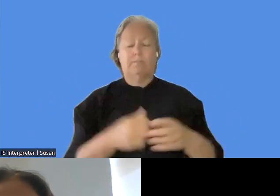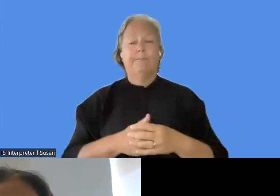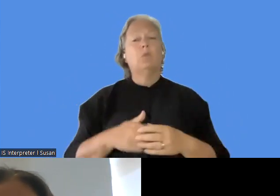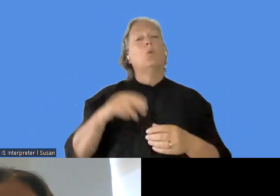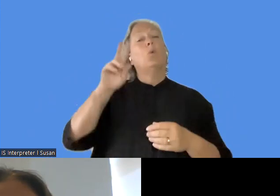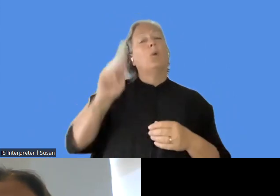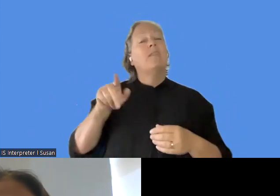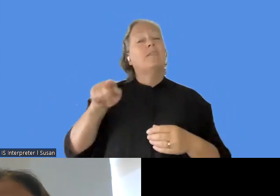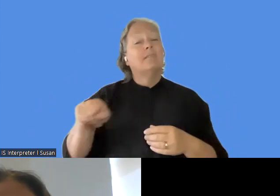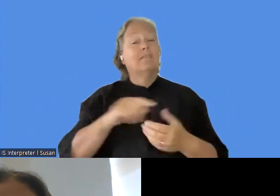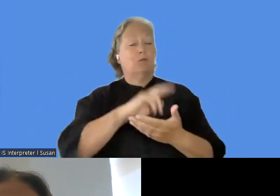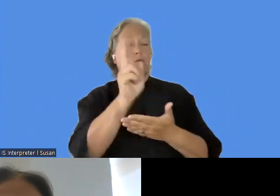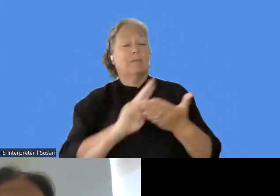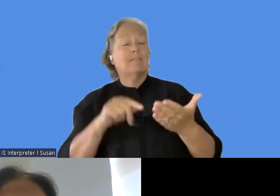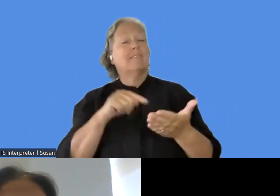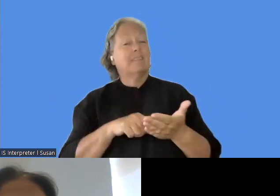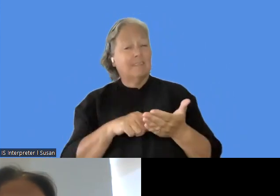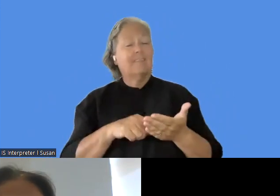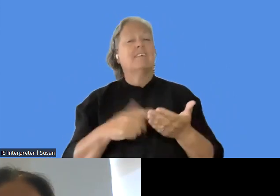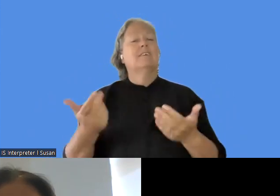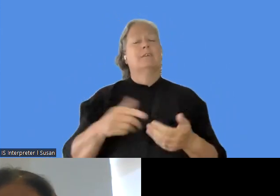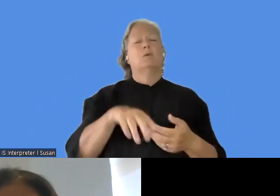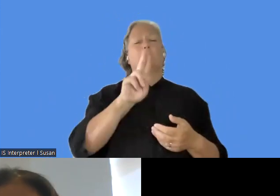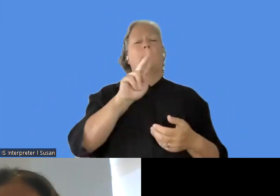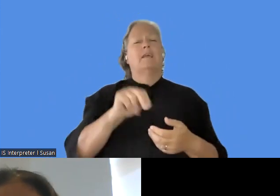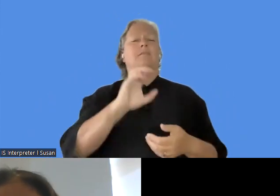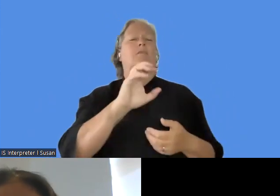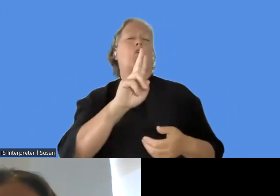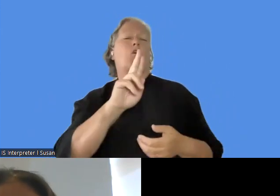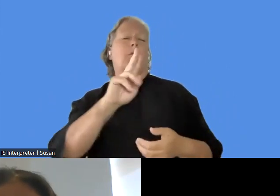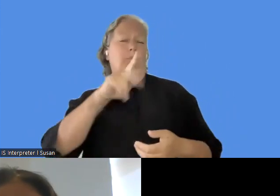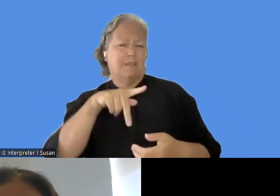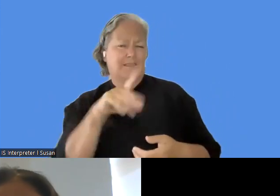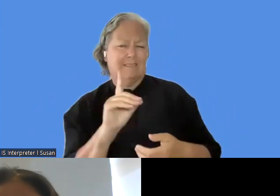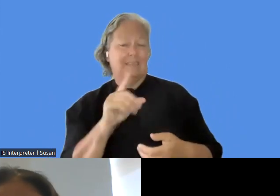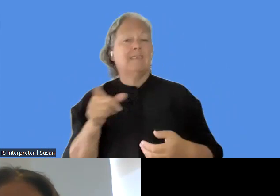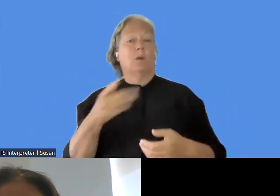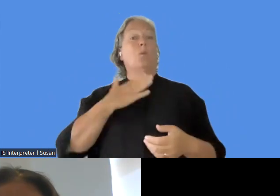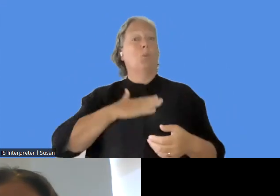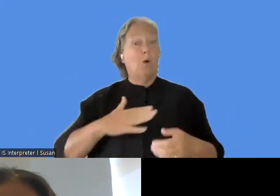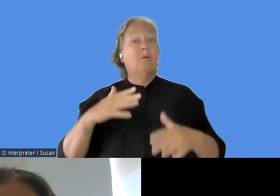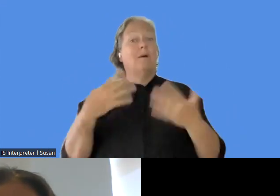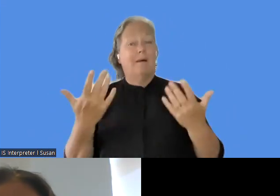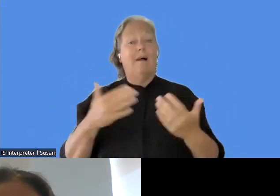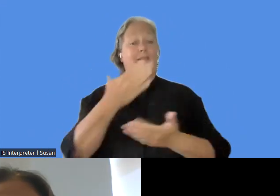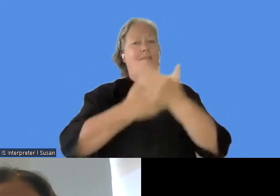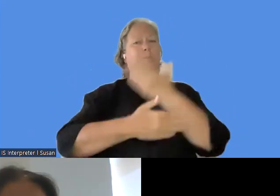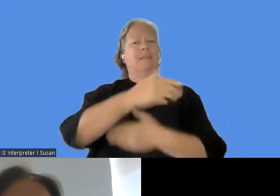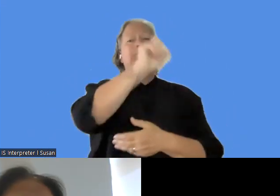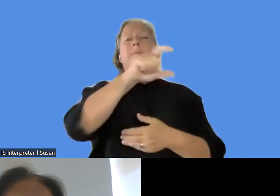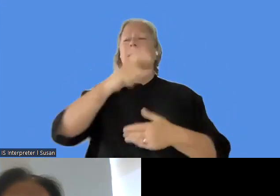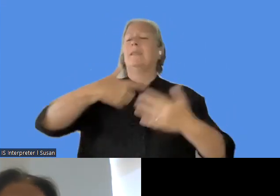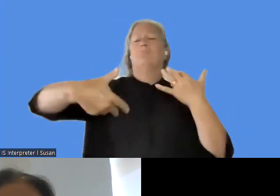of Persons with Disabilities, CRPD, promotes the full integration of persons with disabilities in society.